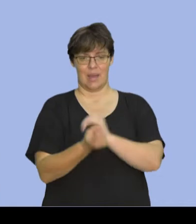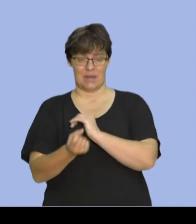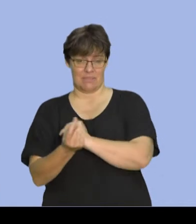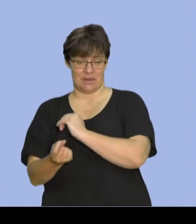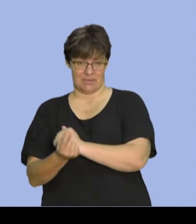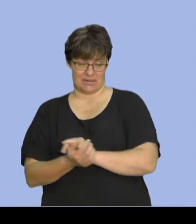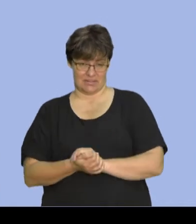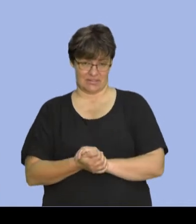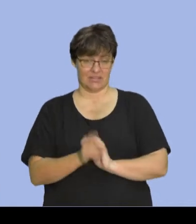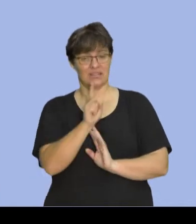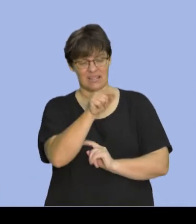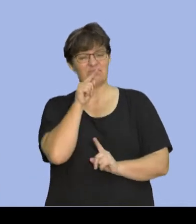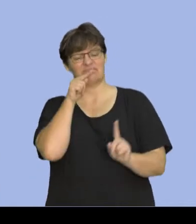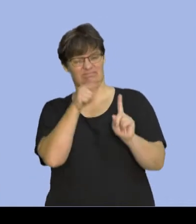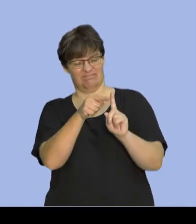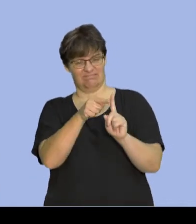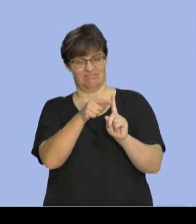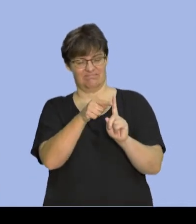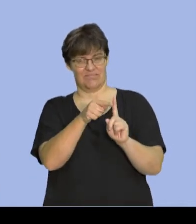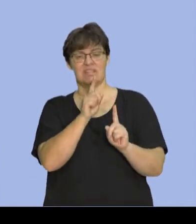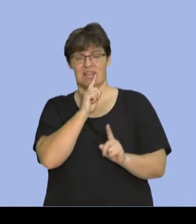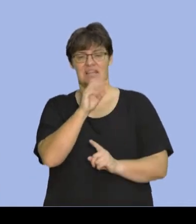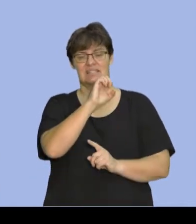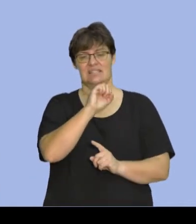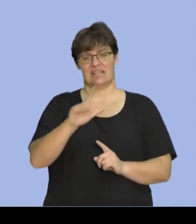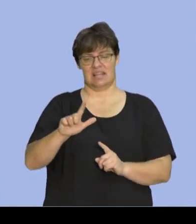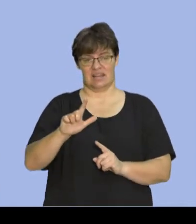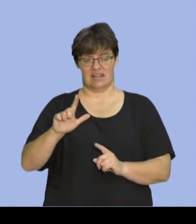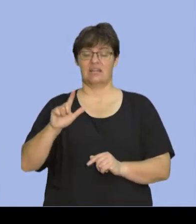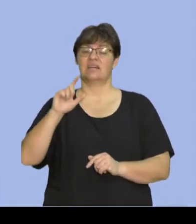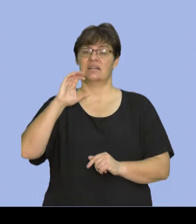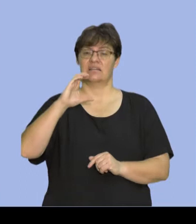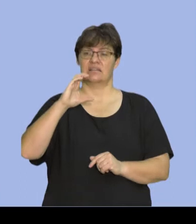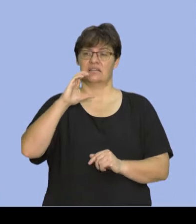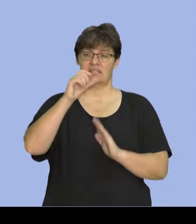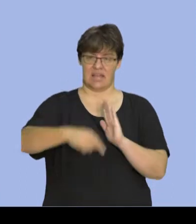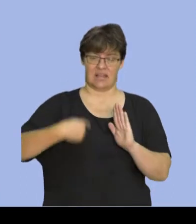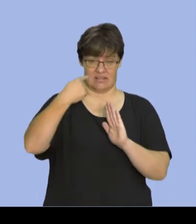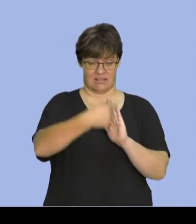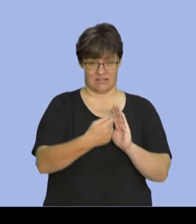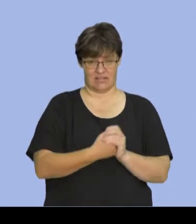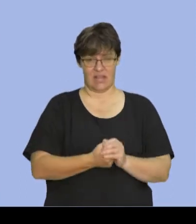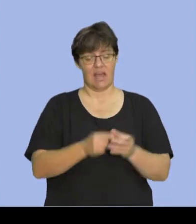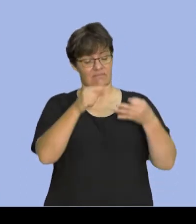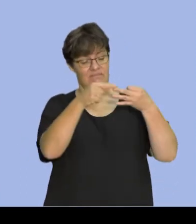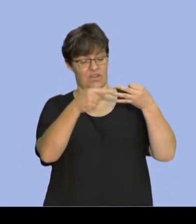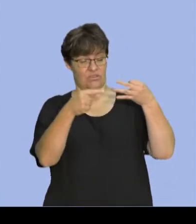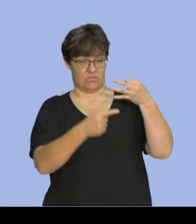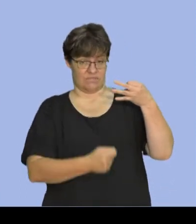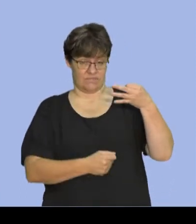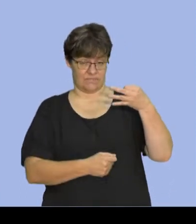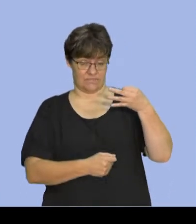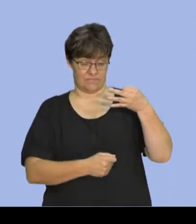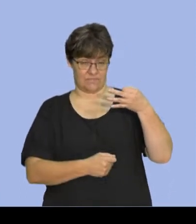that's essentially what we refer to now as the cell cycle. So the cell cycle has three parts: